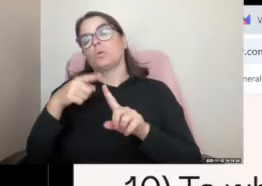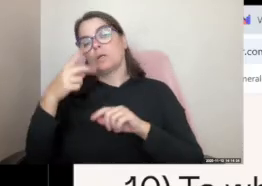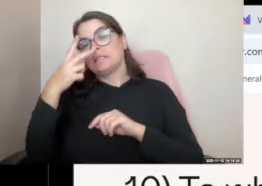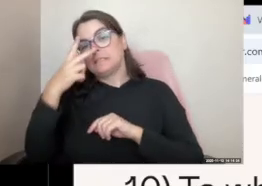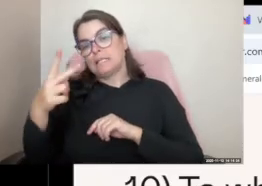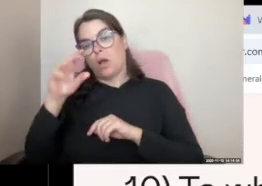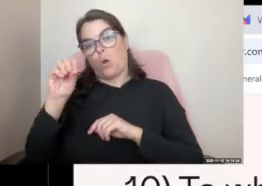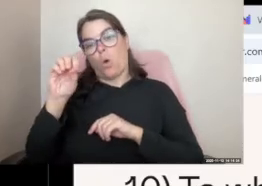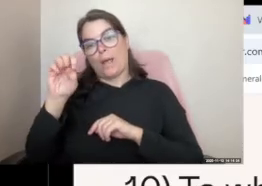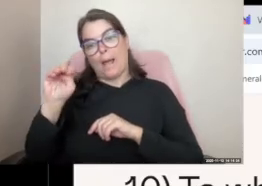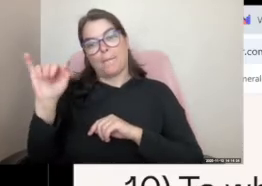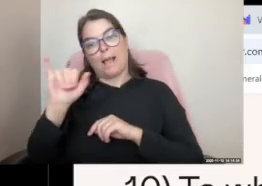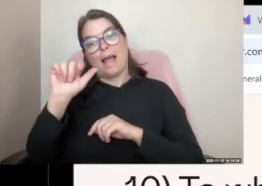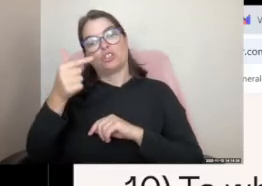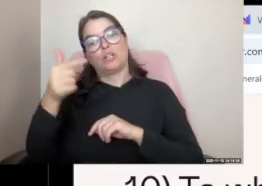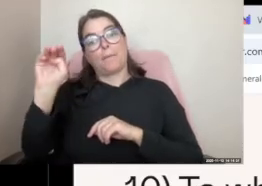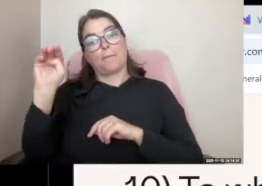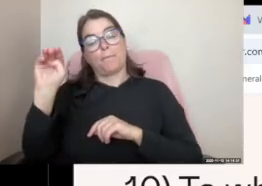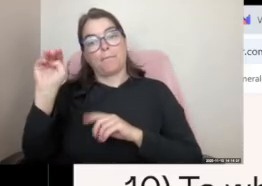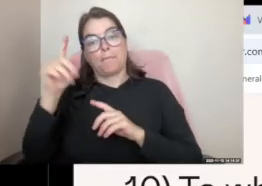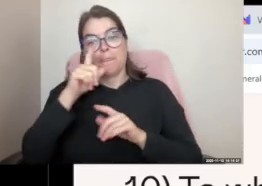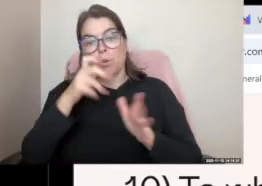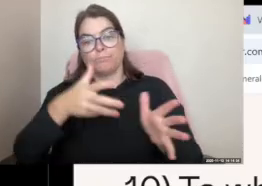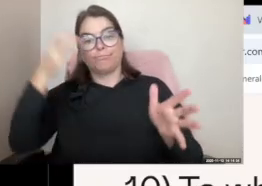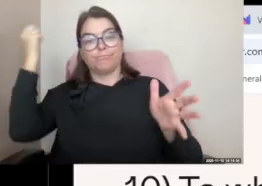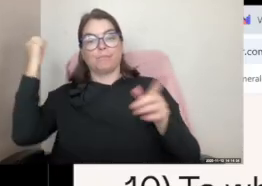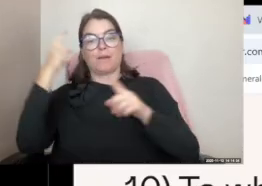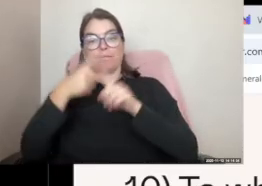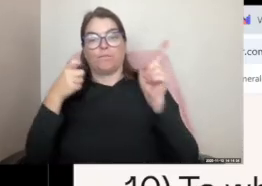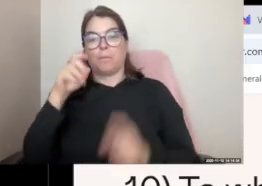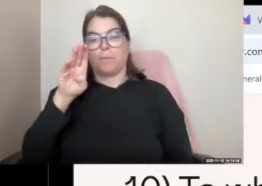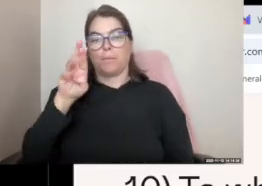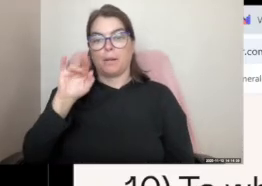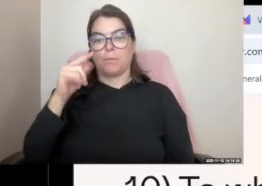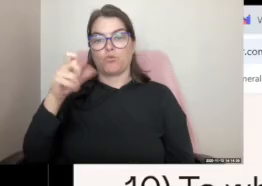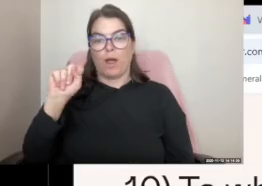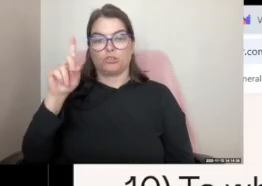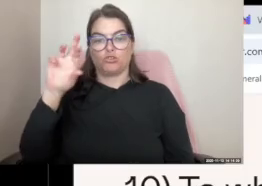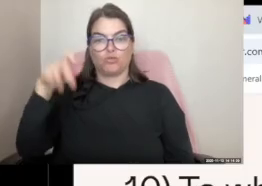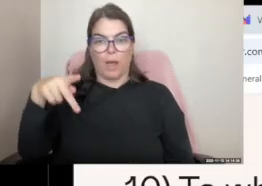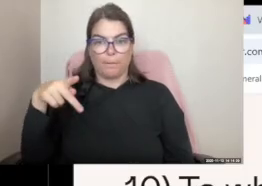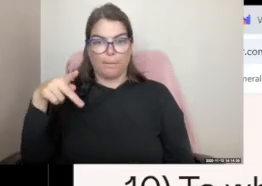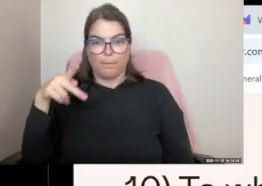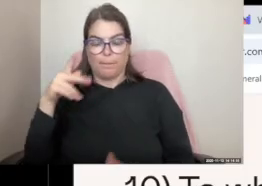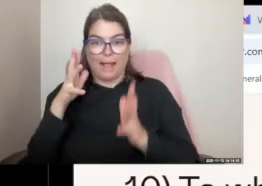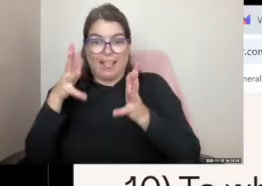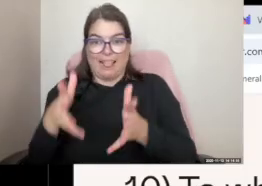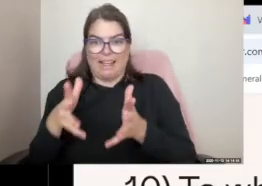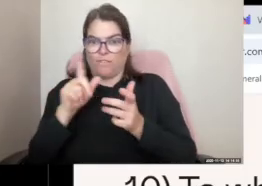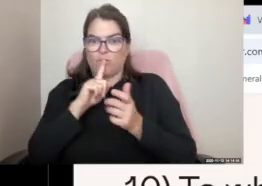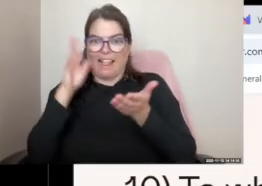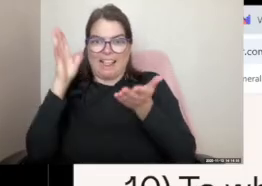I think those programs, when we talk about more funding, there's two things I really look at there, especially